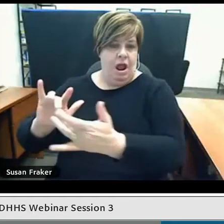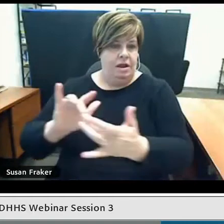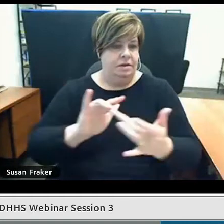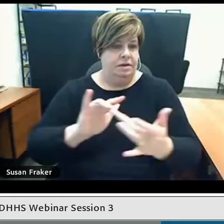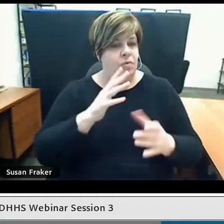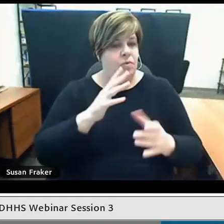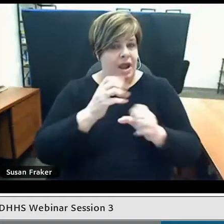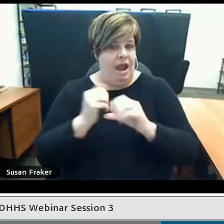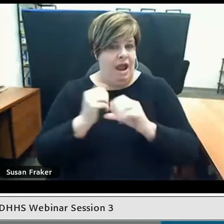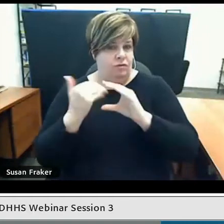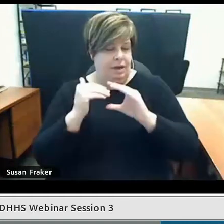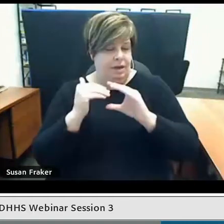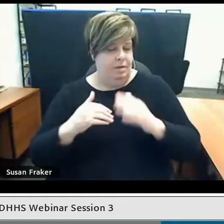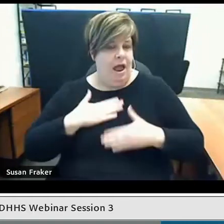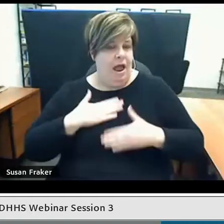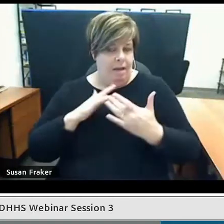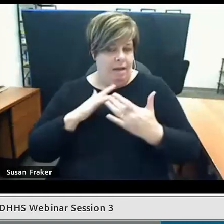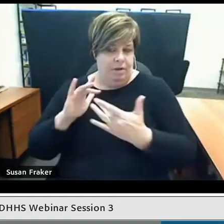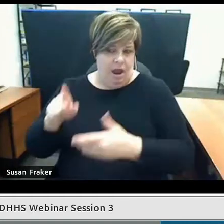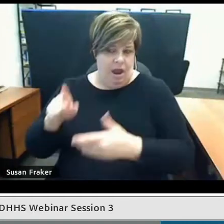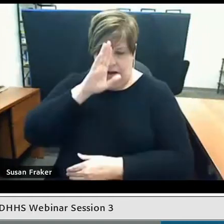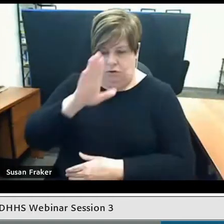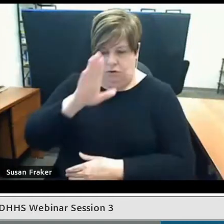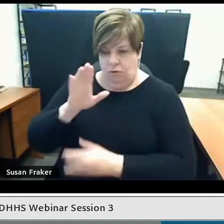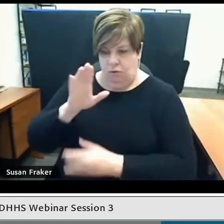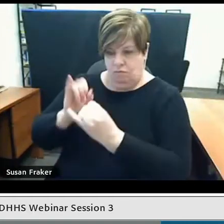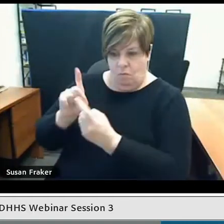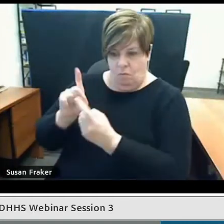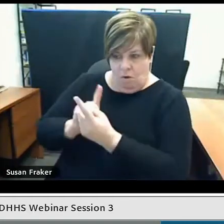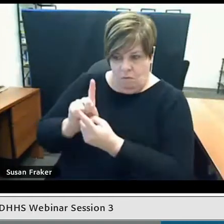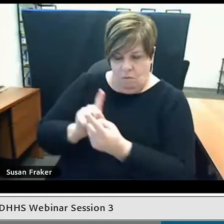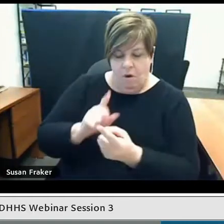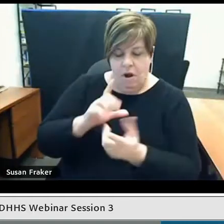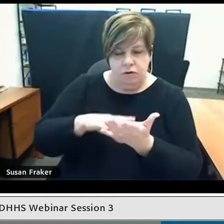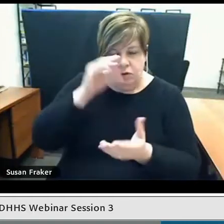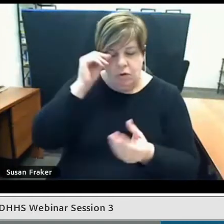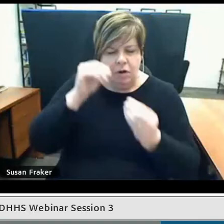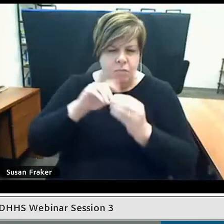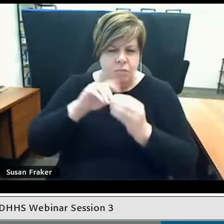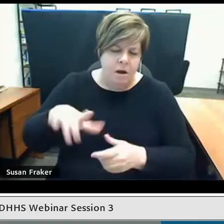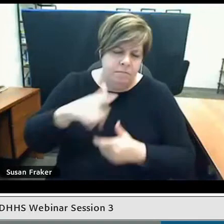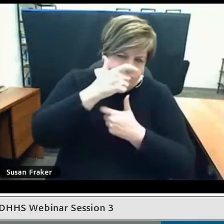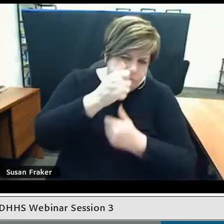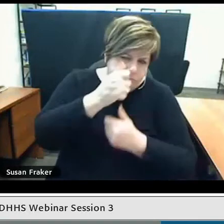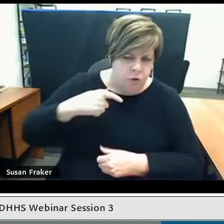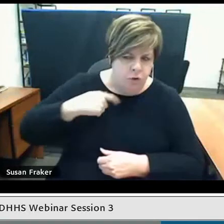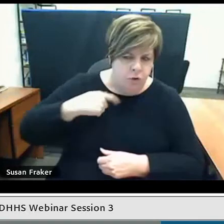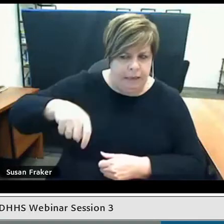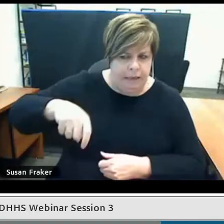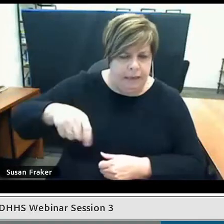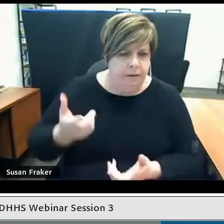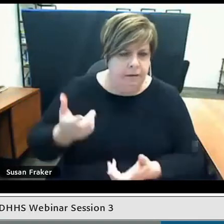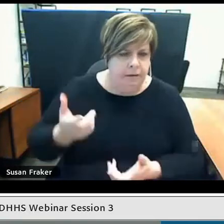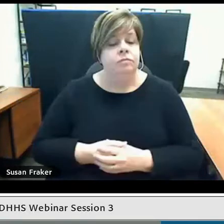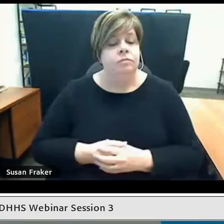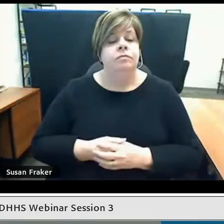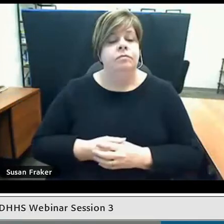email, I'll be happy to reach out to you individually to learn more about what your needs are. So